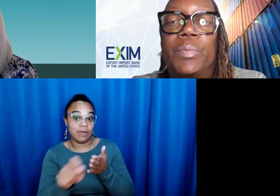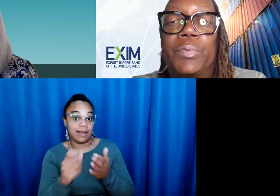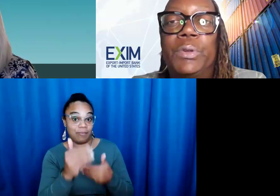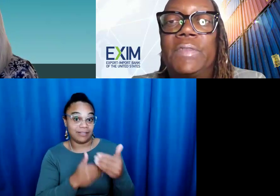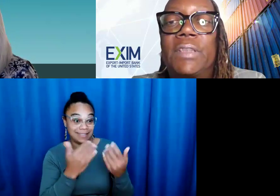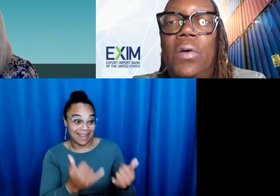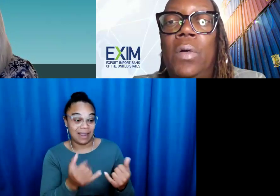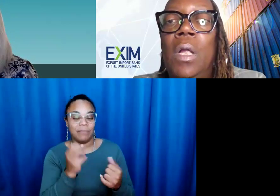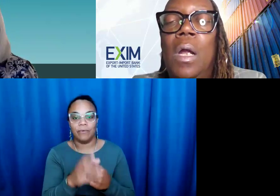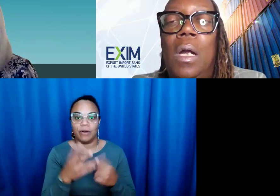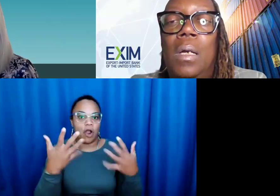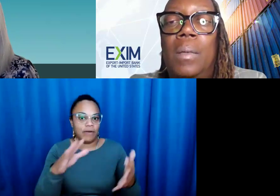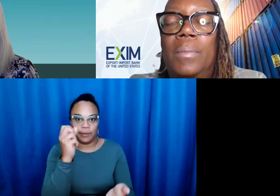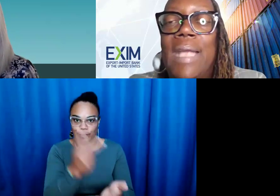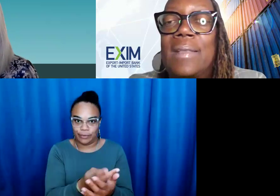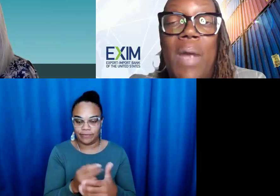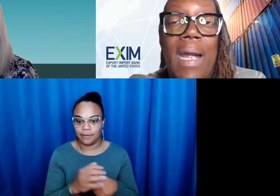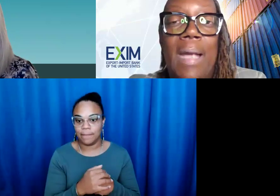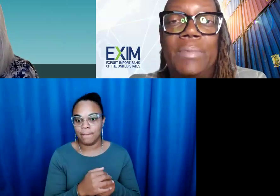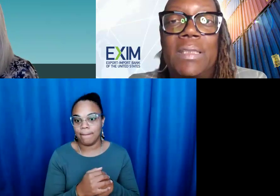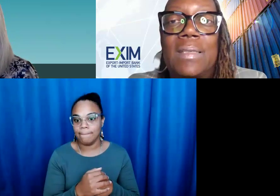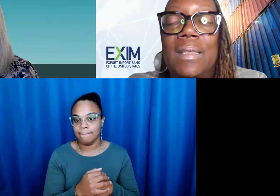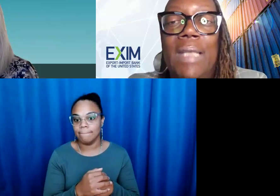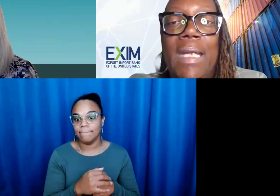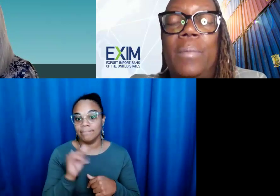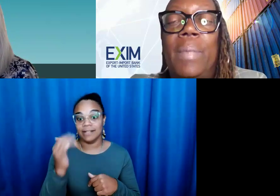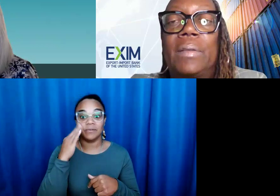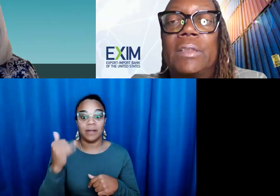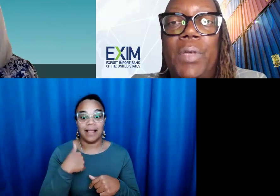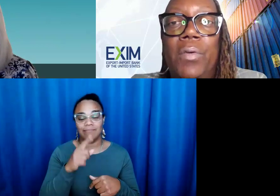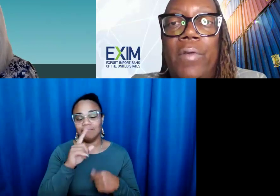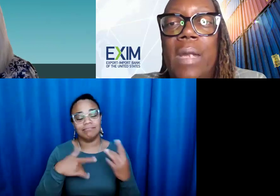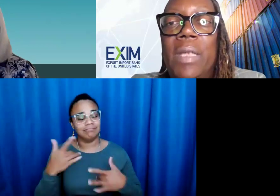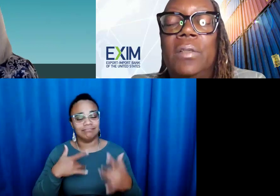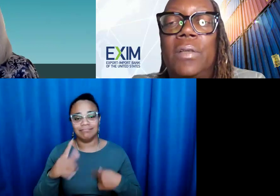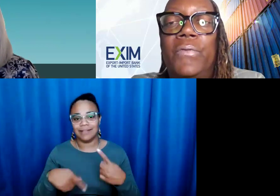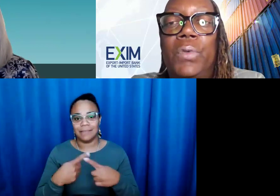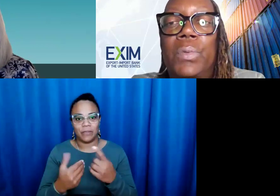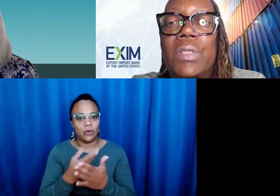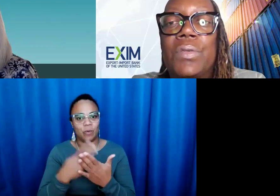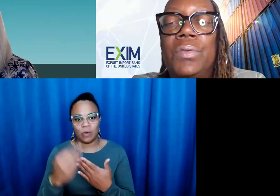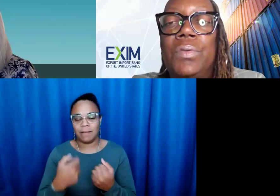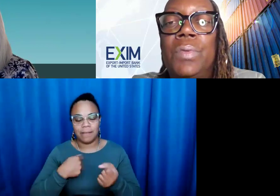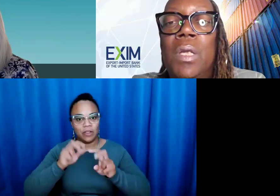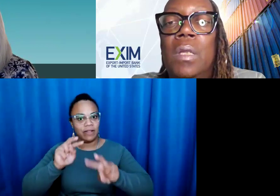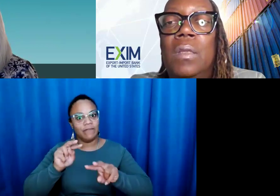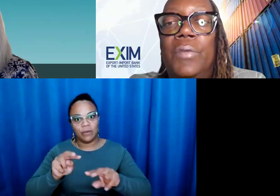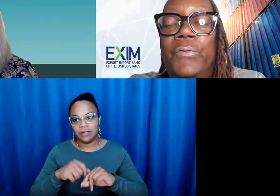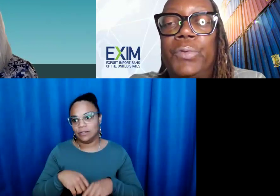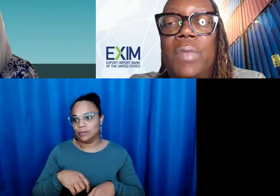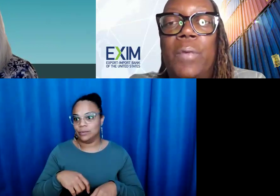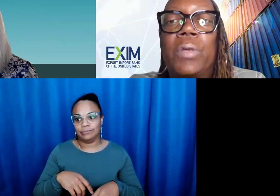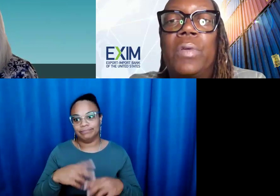have been approved. So that's why I'm just elated about this program and looking forward to